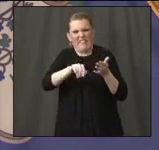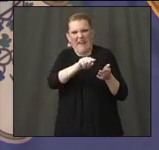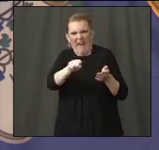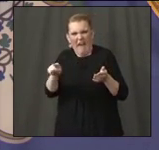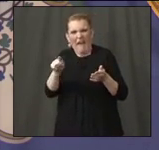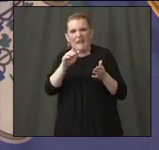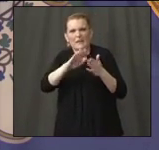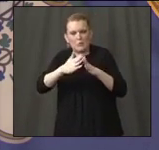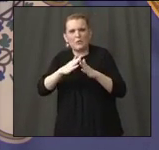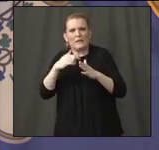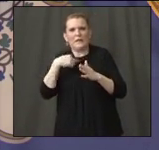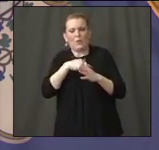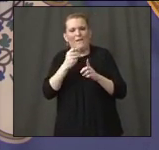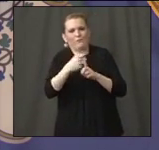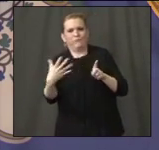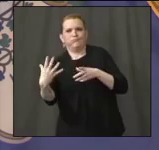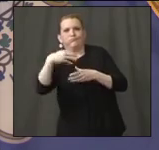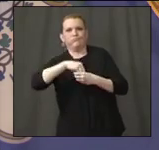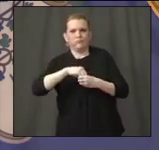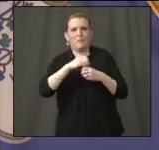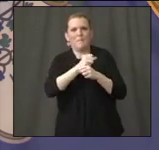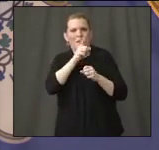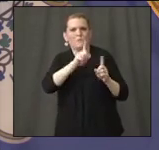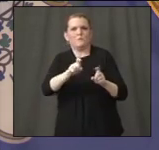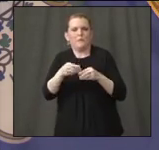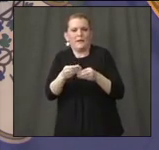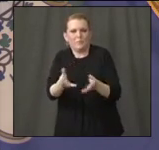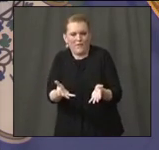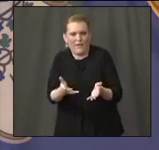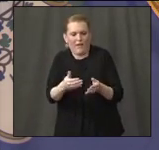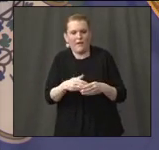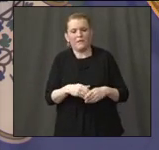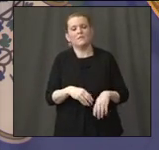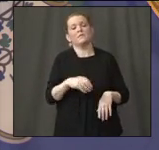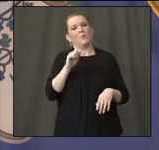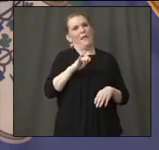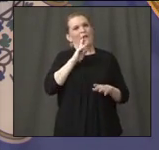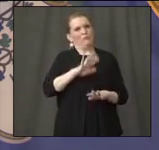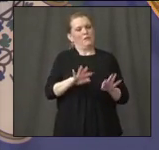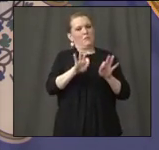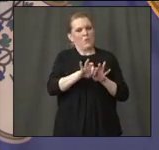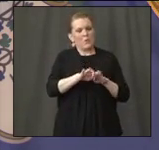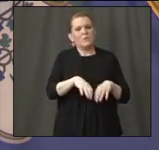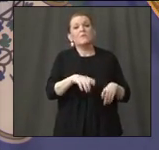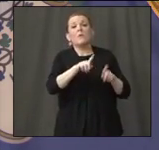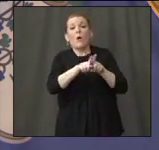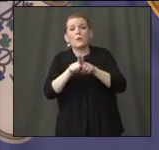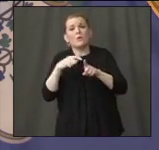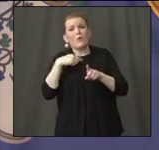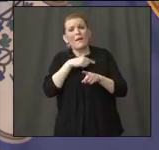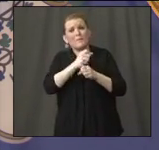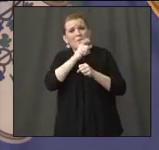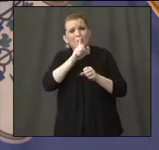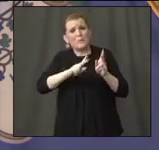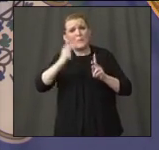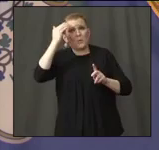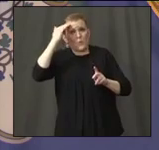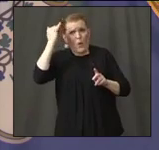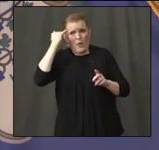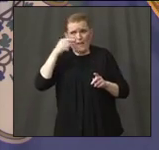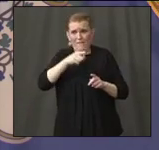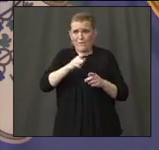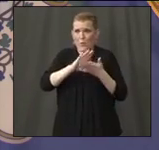severe, we got to make sure you go to the hospital. We got good capacity at Hartford Hospital and the other hospitals here in the city.